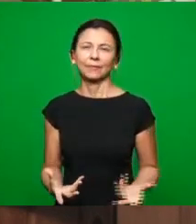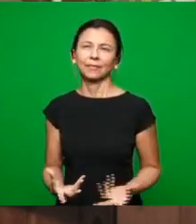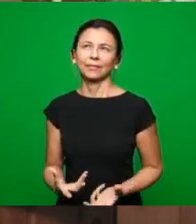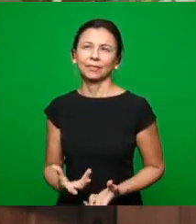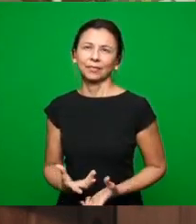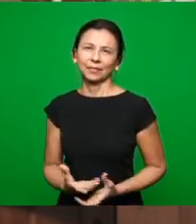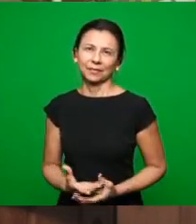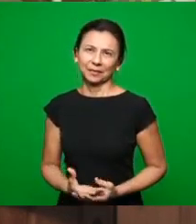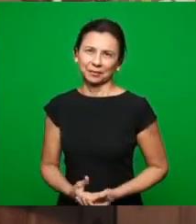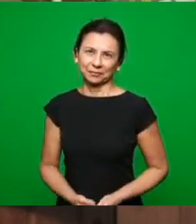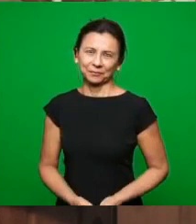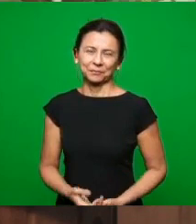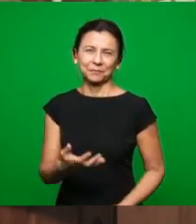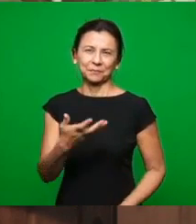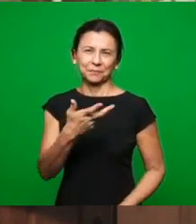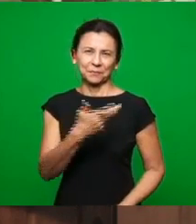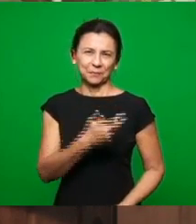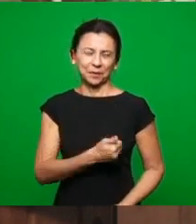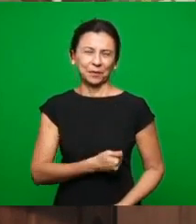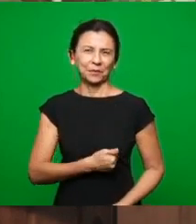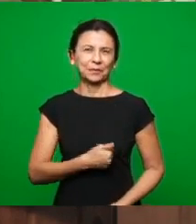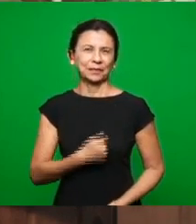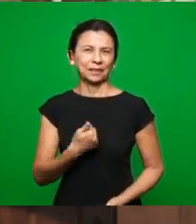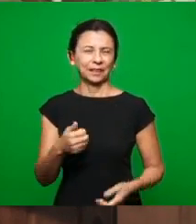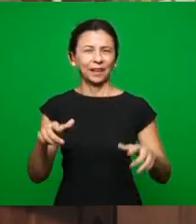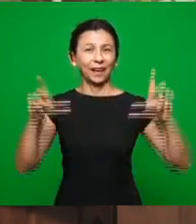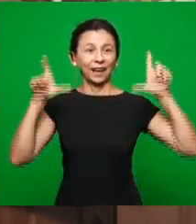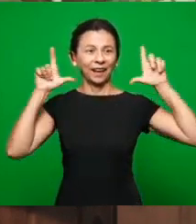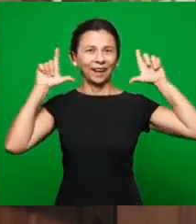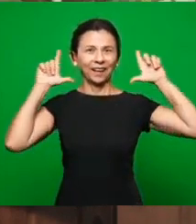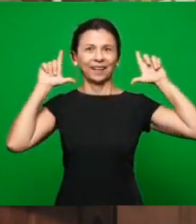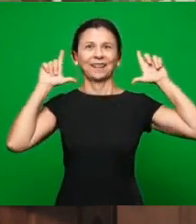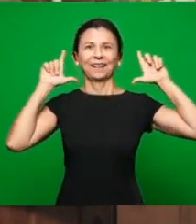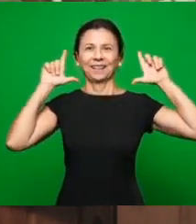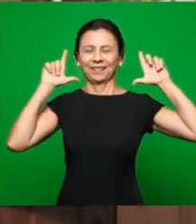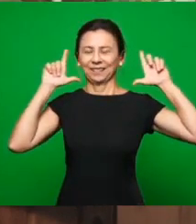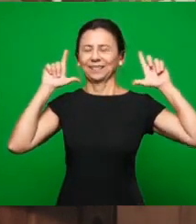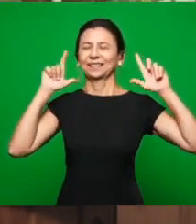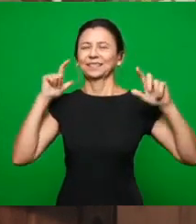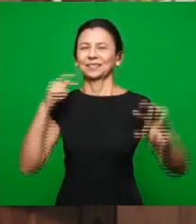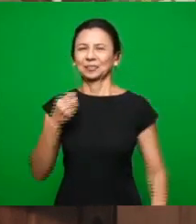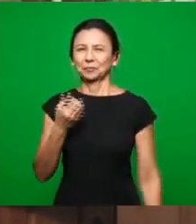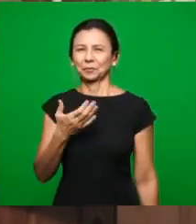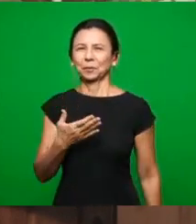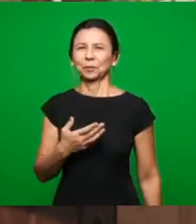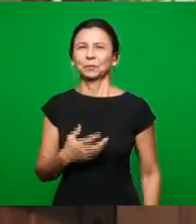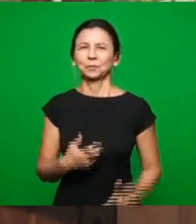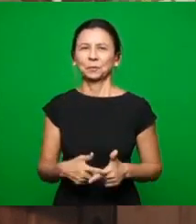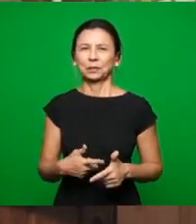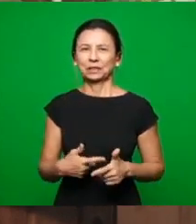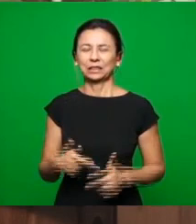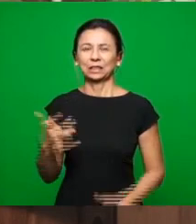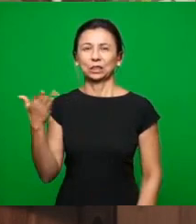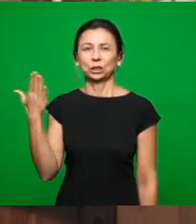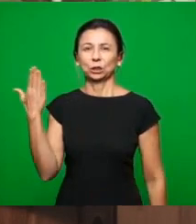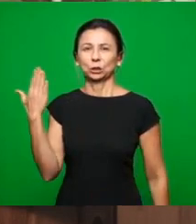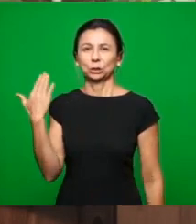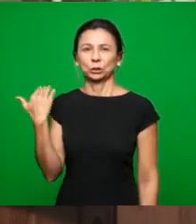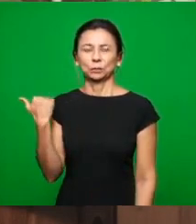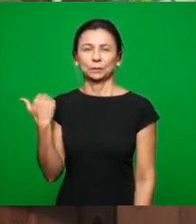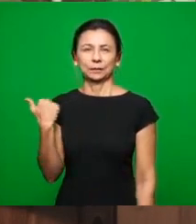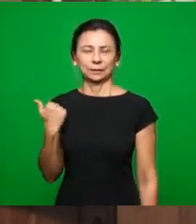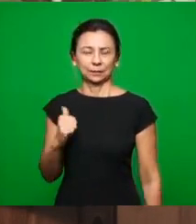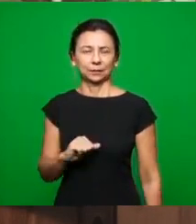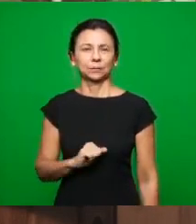this great wonder which man wanted to appear, to have appearance. Because in the past,